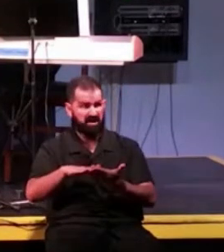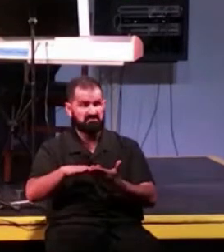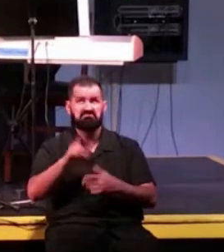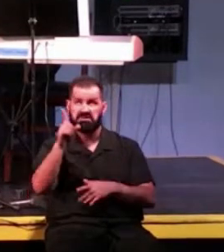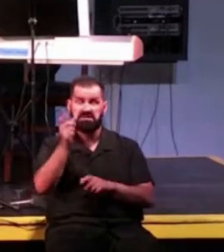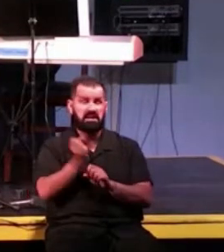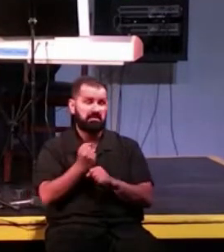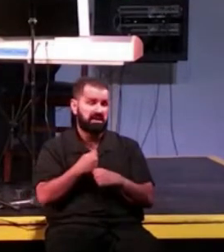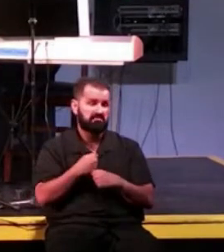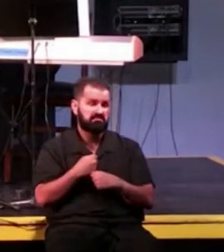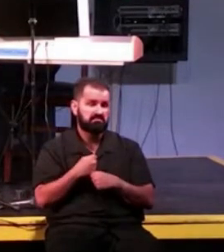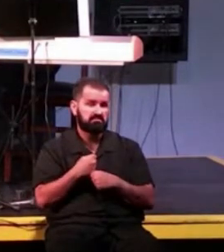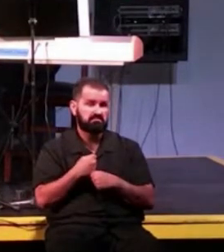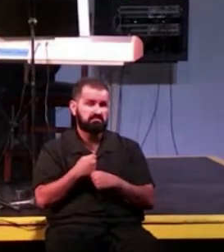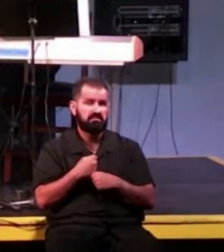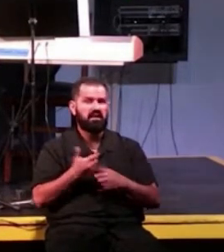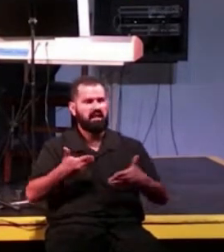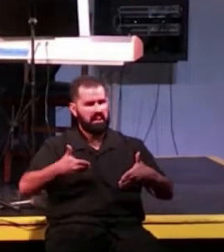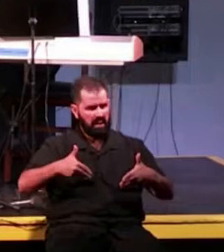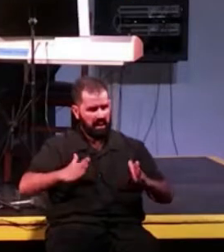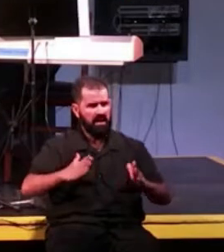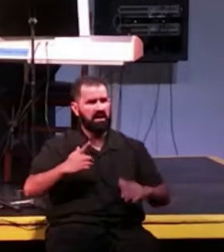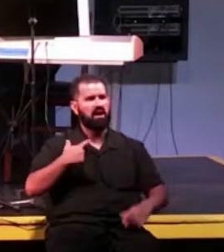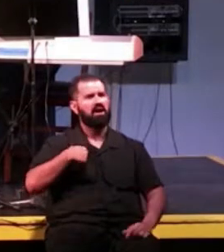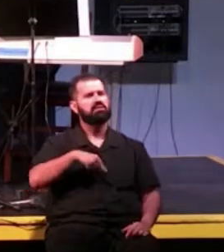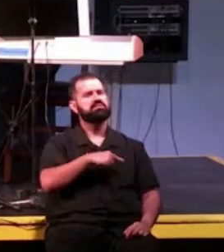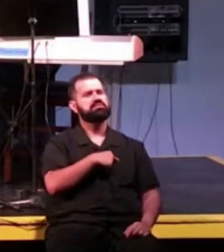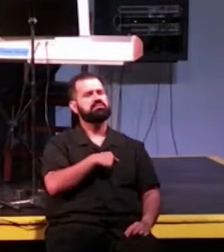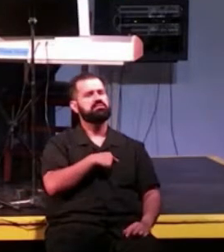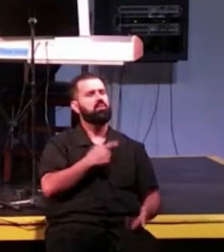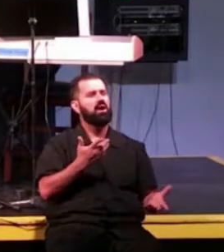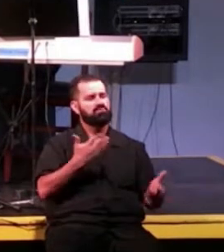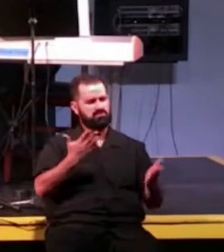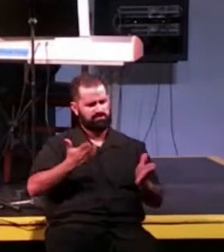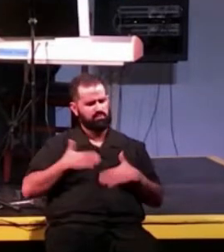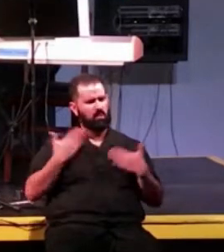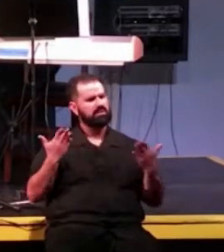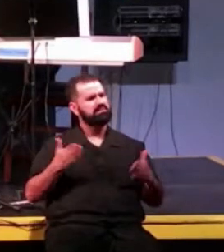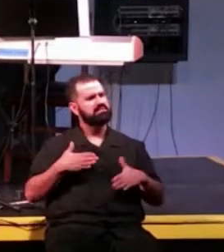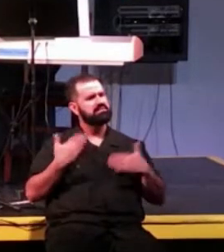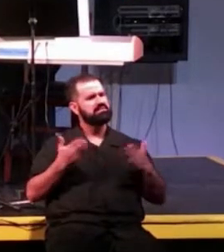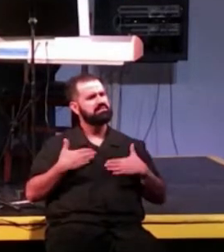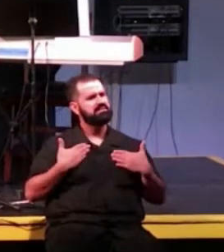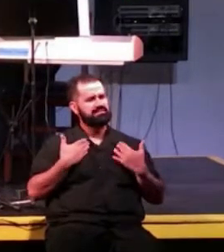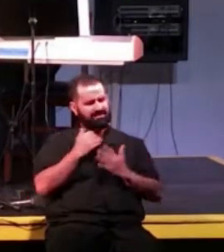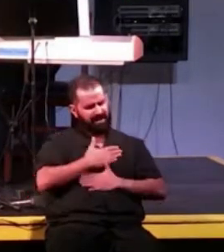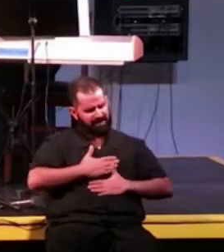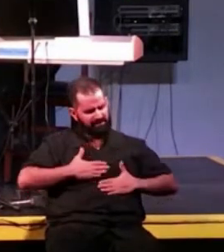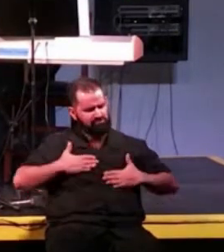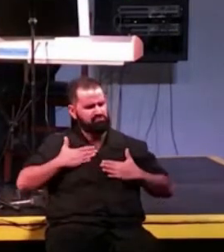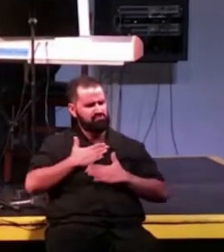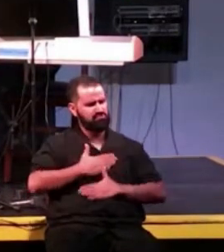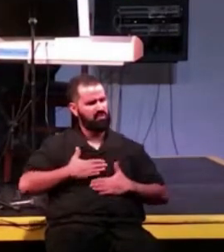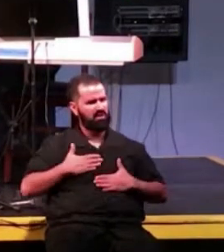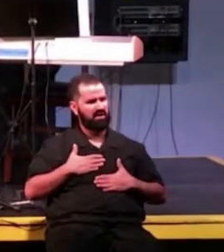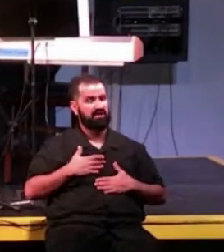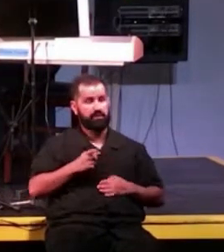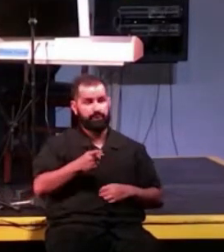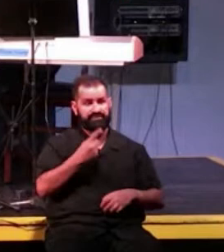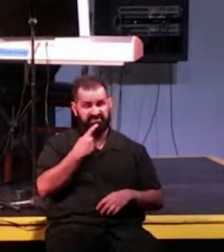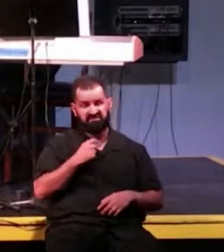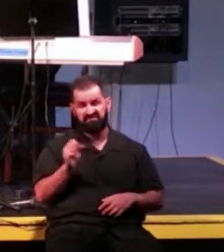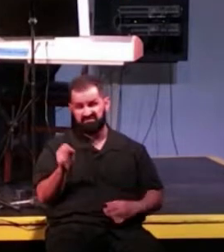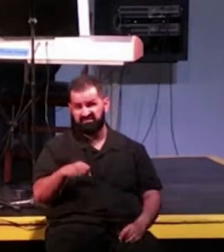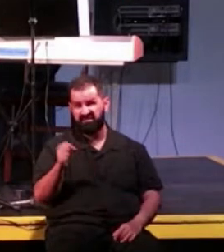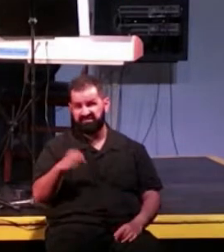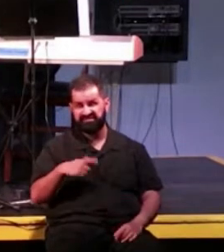it. Let us rejoice and be glad in it. And you're like, oh yeah, I'm in